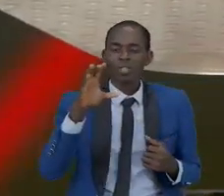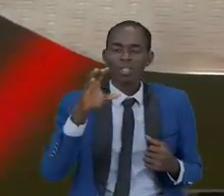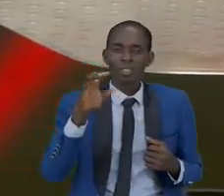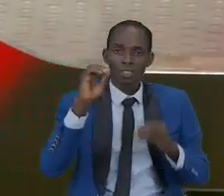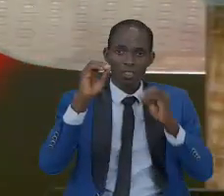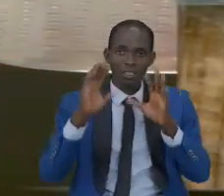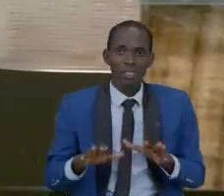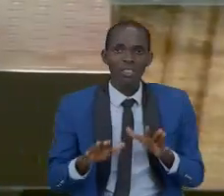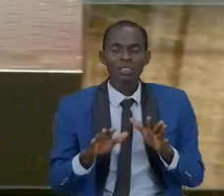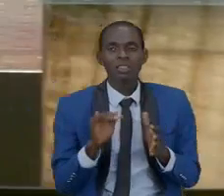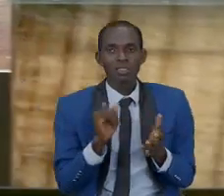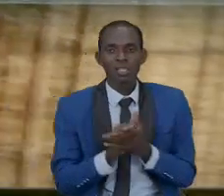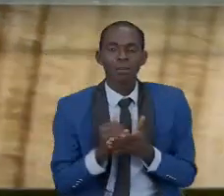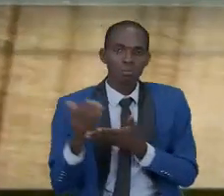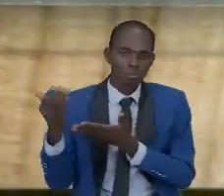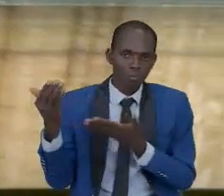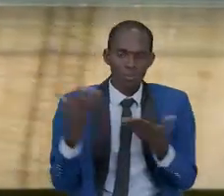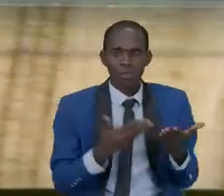lasciviousness